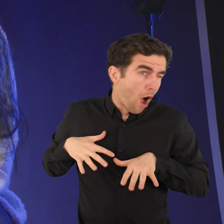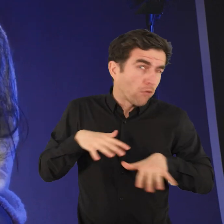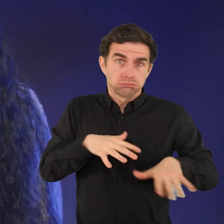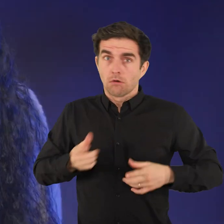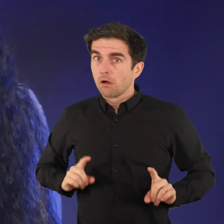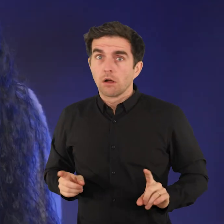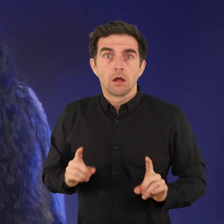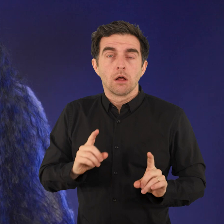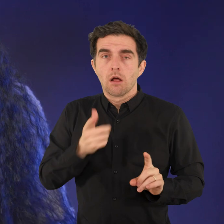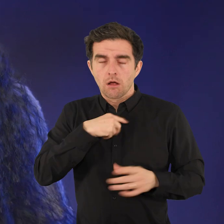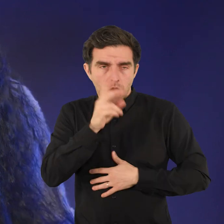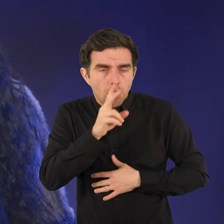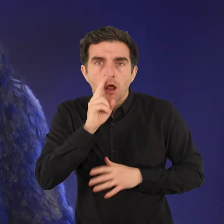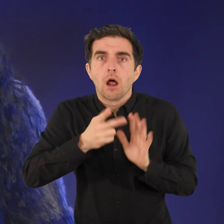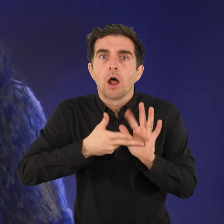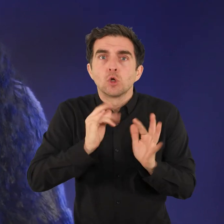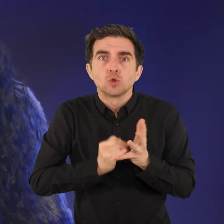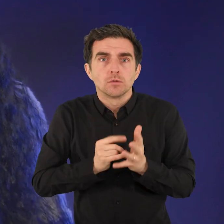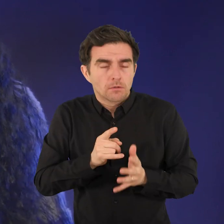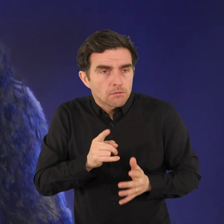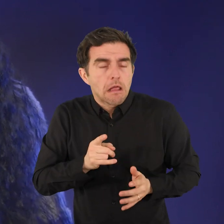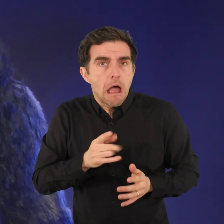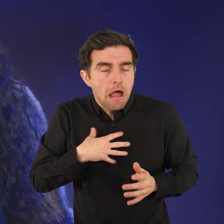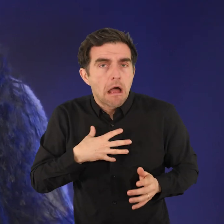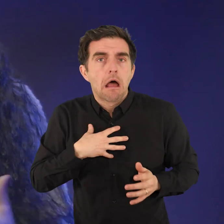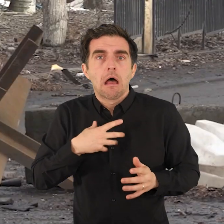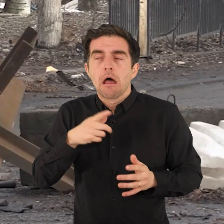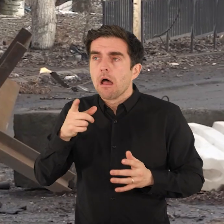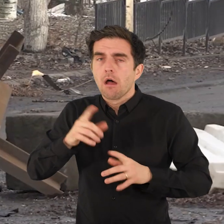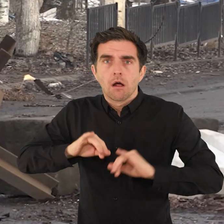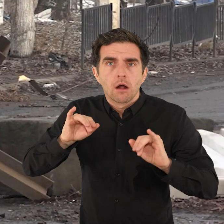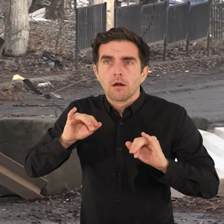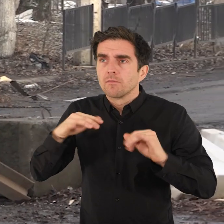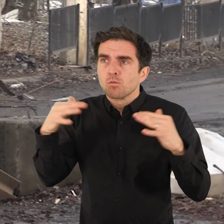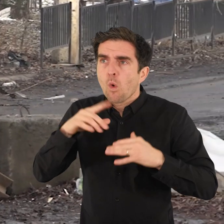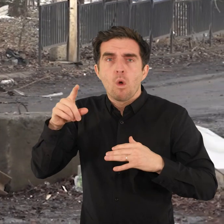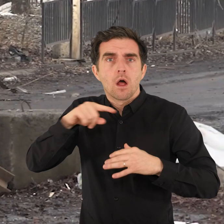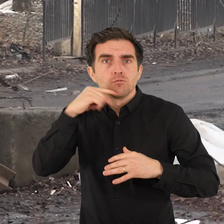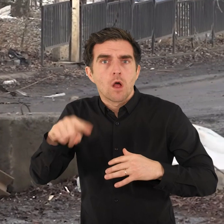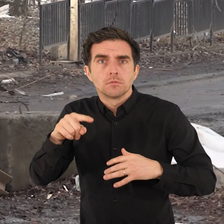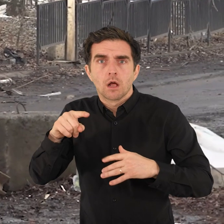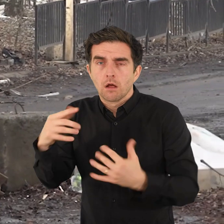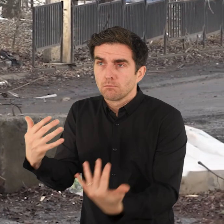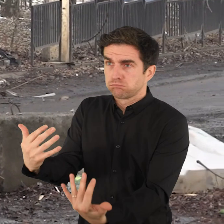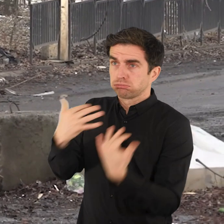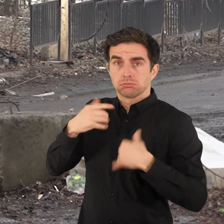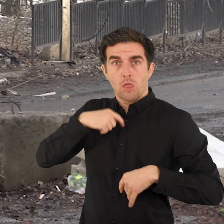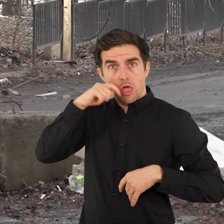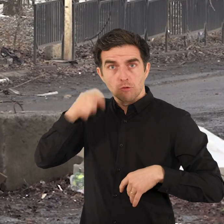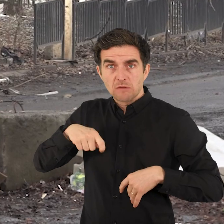stations. And then I started to check news, and then you see all those breaking news about Russia is moving into